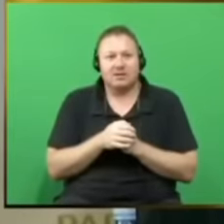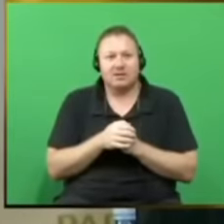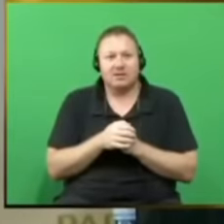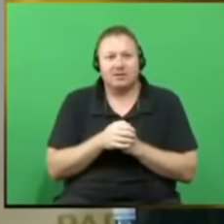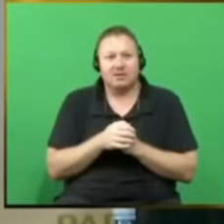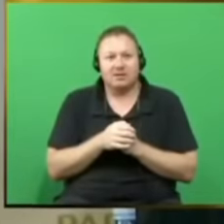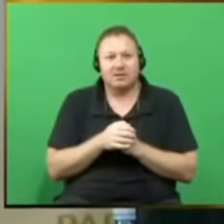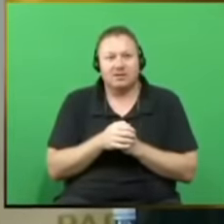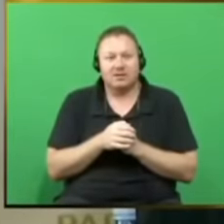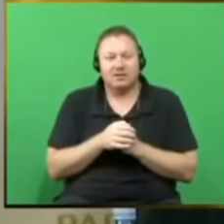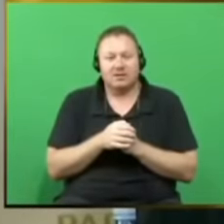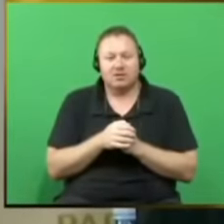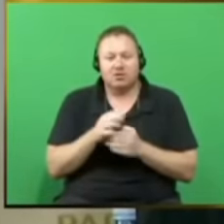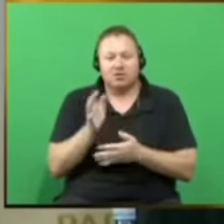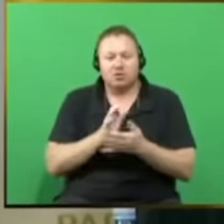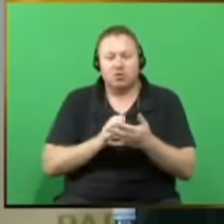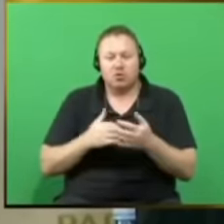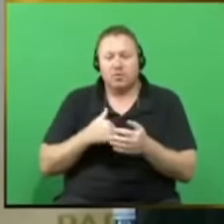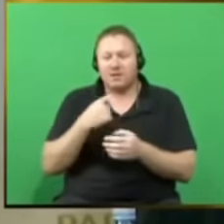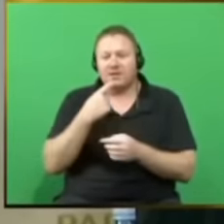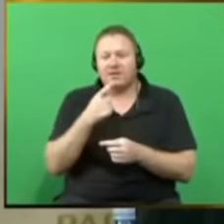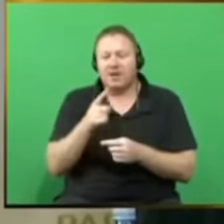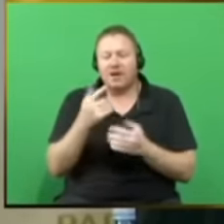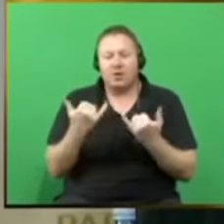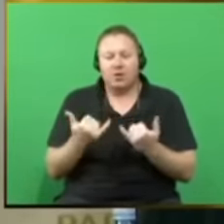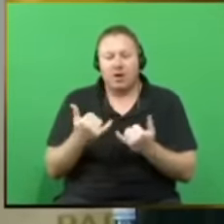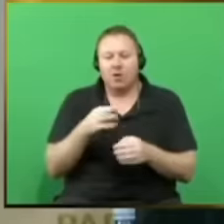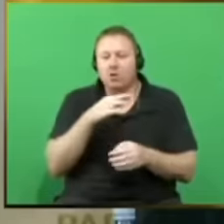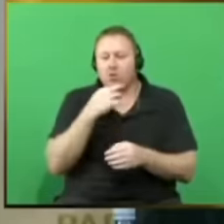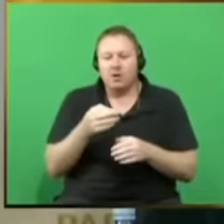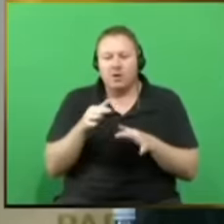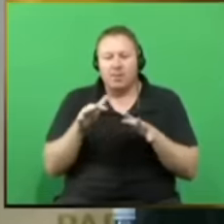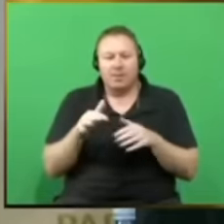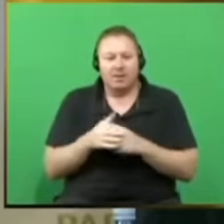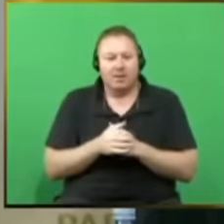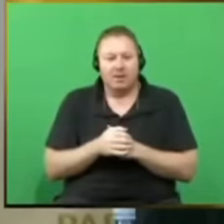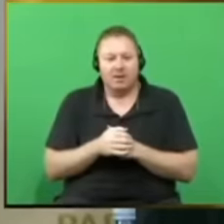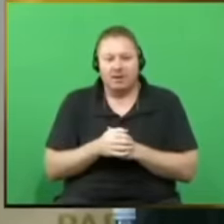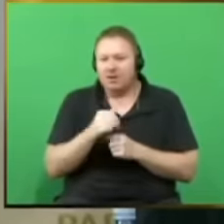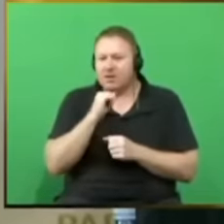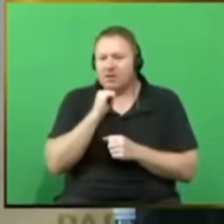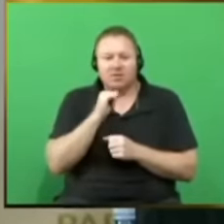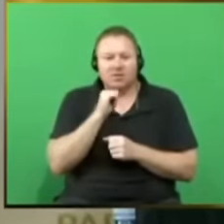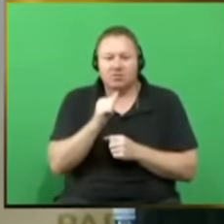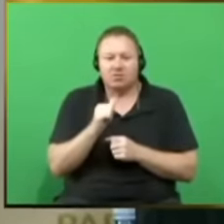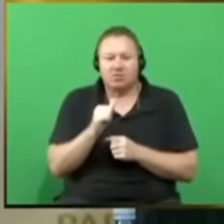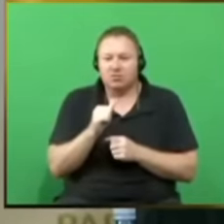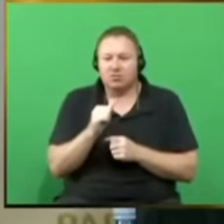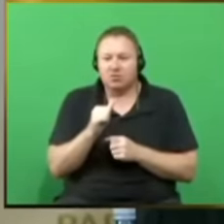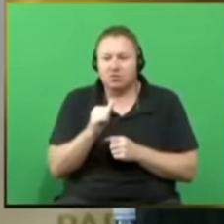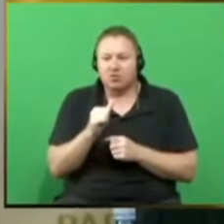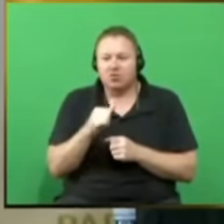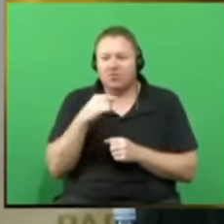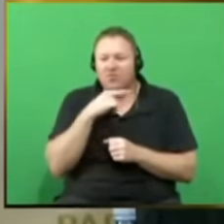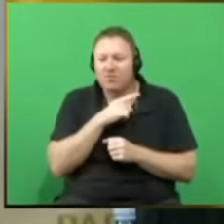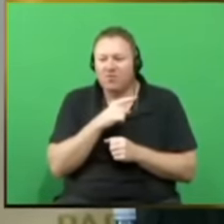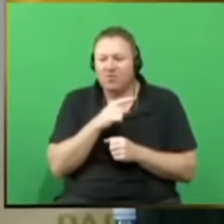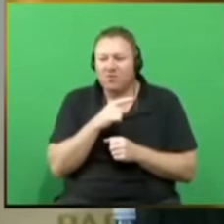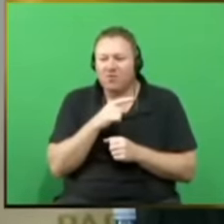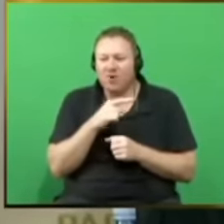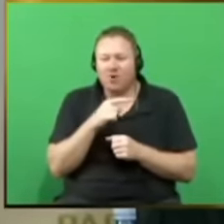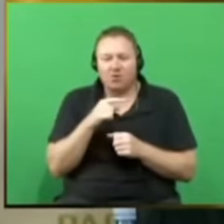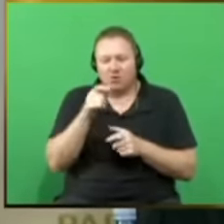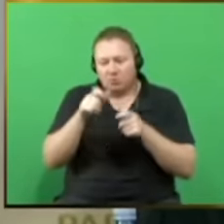by a tale that I'm going to tell you now of real people. Not a fairy tale of fictitious tin